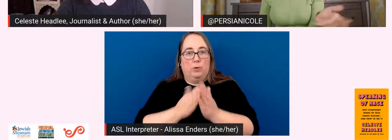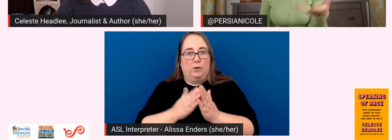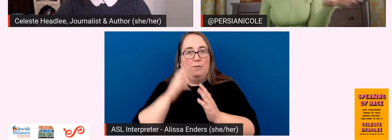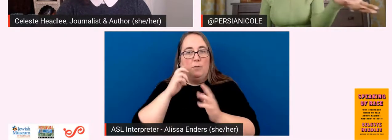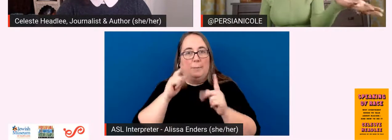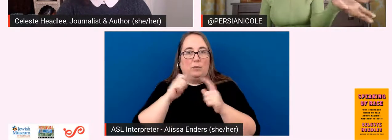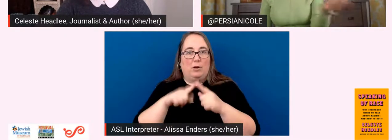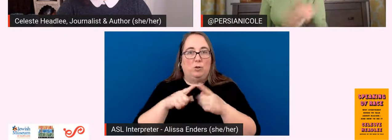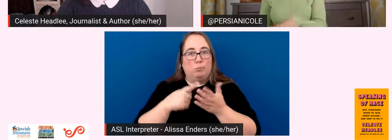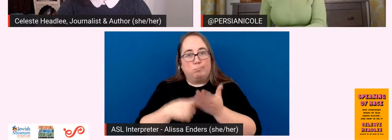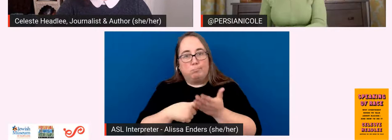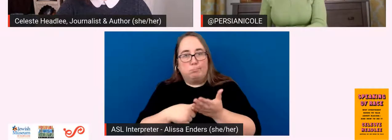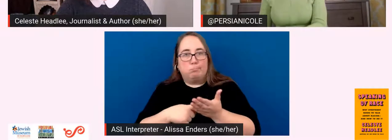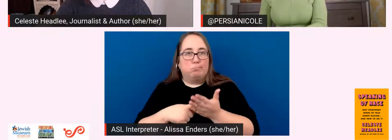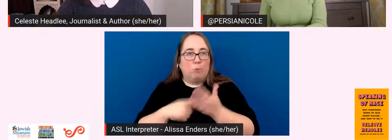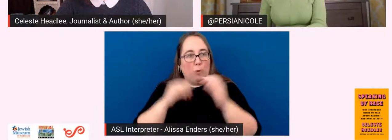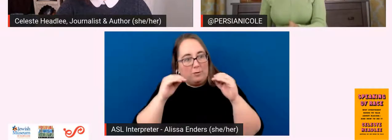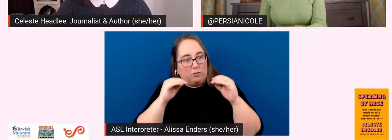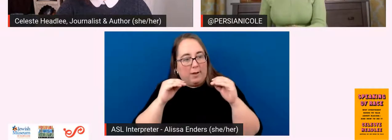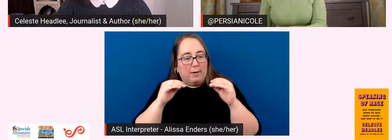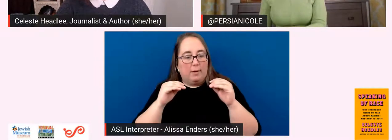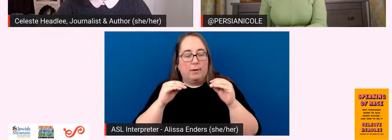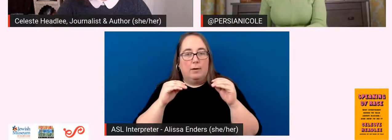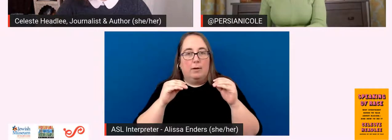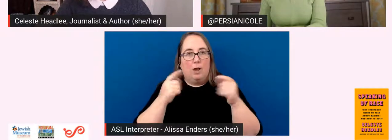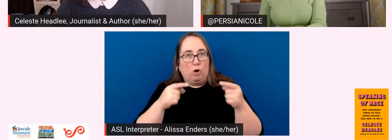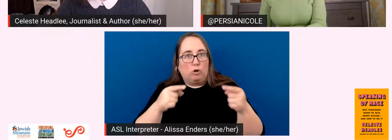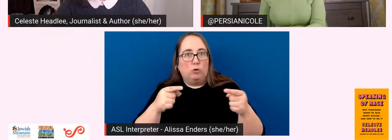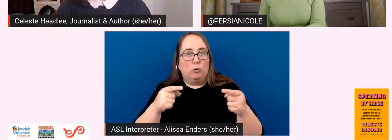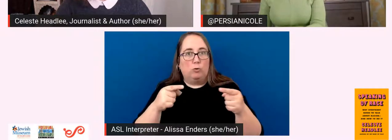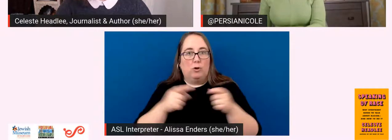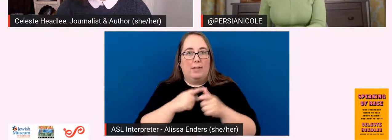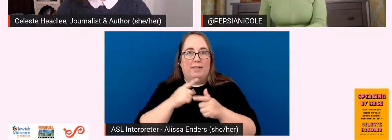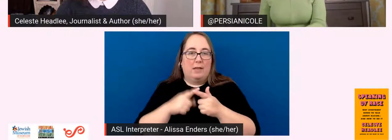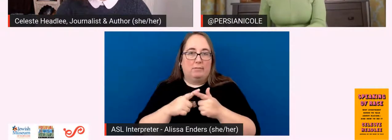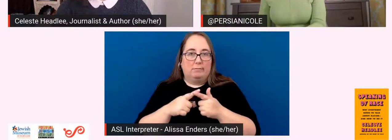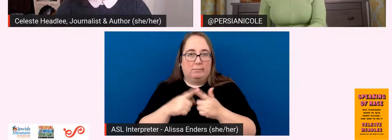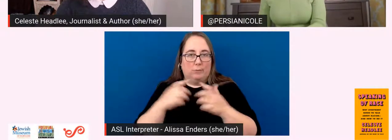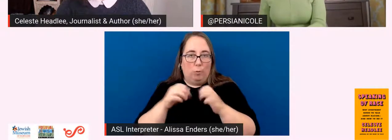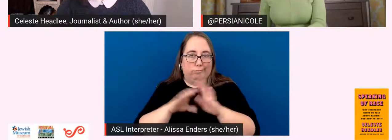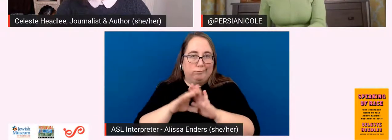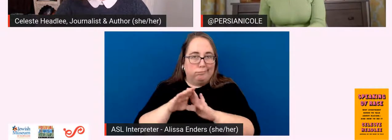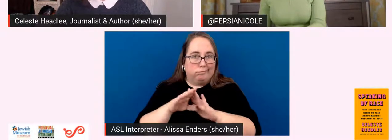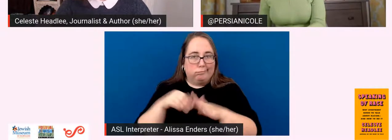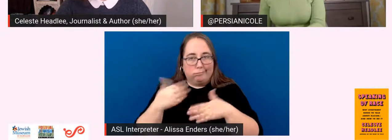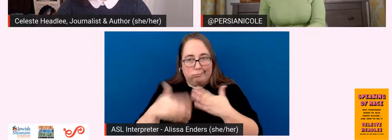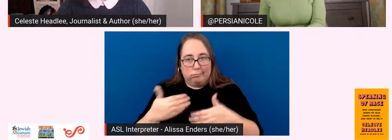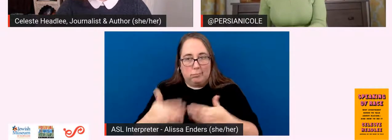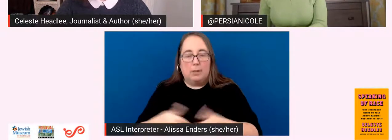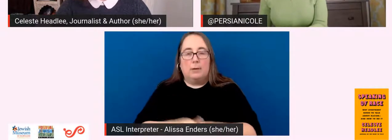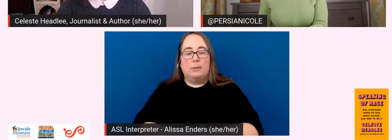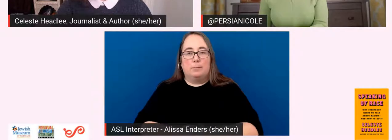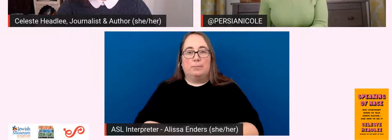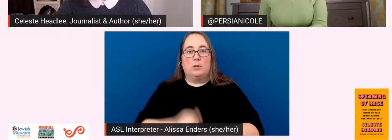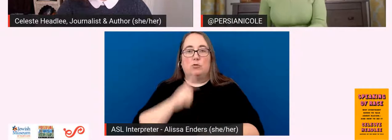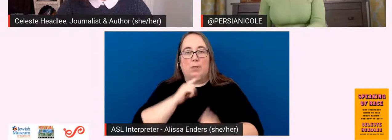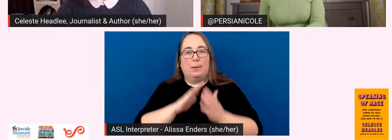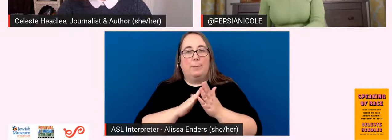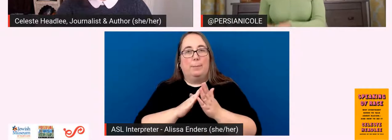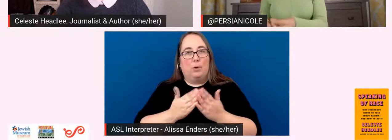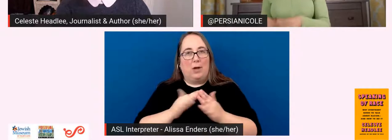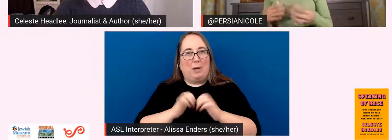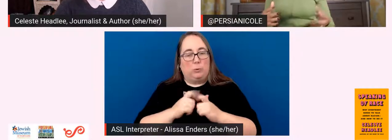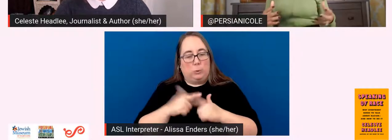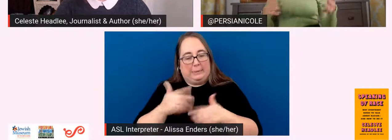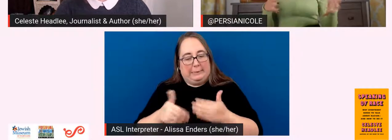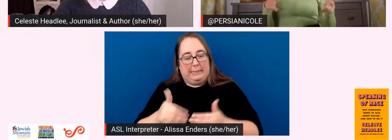tried to debate and educate like we've been talking about and argue and then have gotten nowhere. So it really is a book on how to get somewhere.